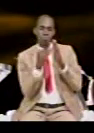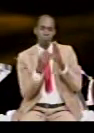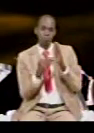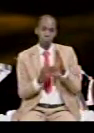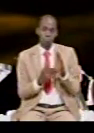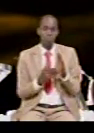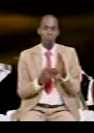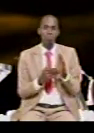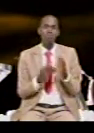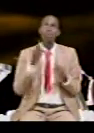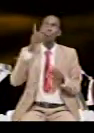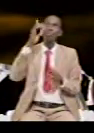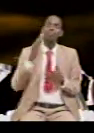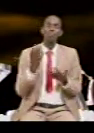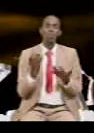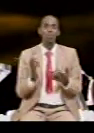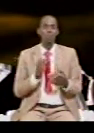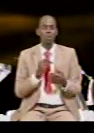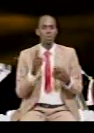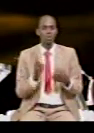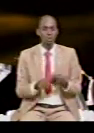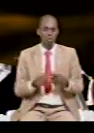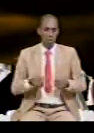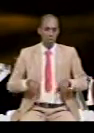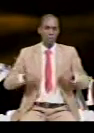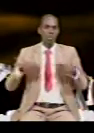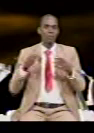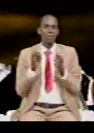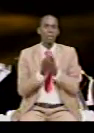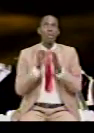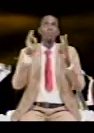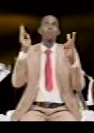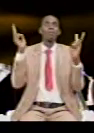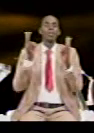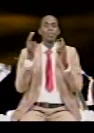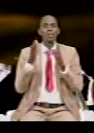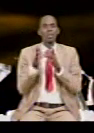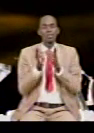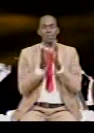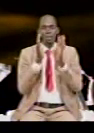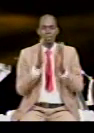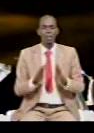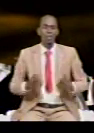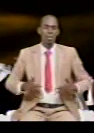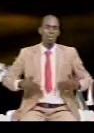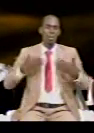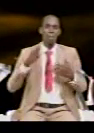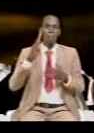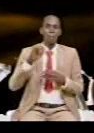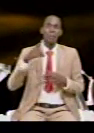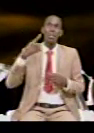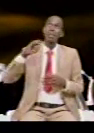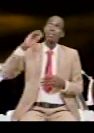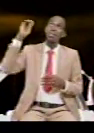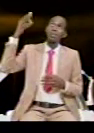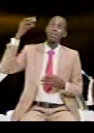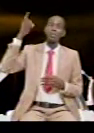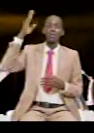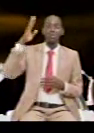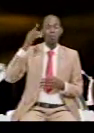God wants us to live that victorious Christian life by the grace of God, by his grace, because he